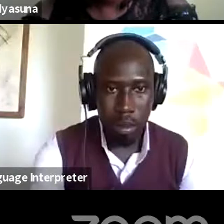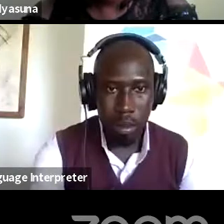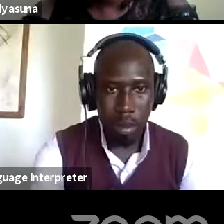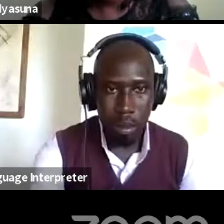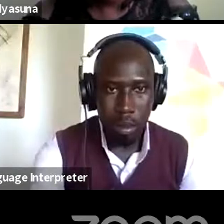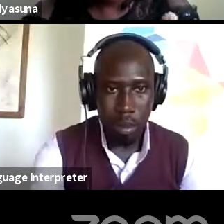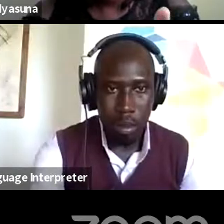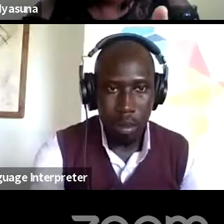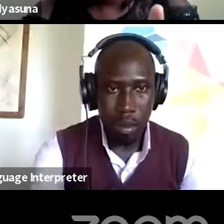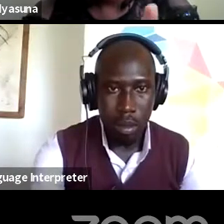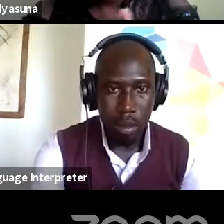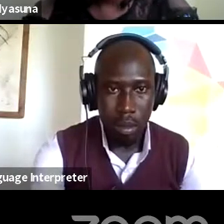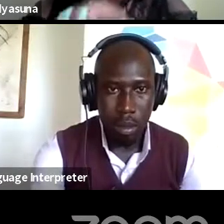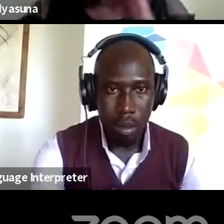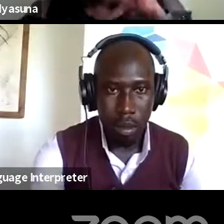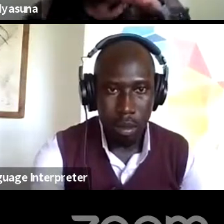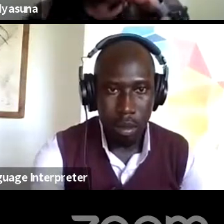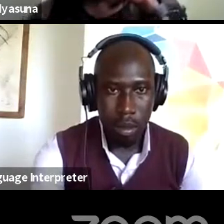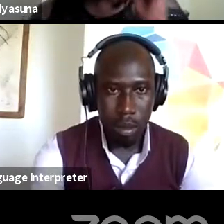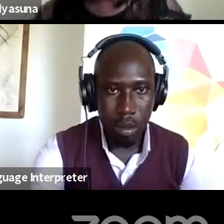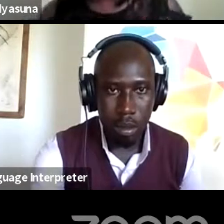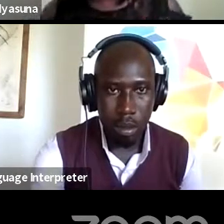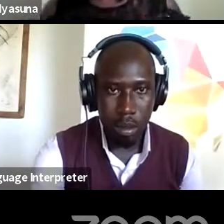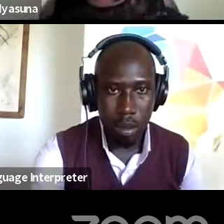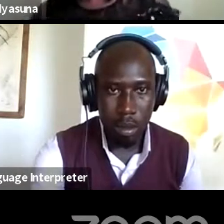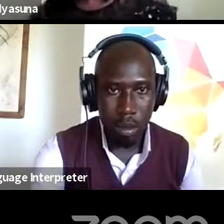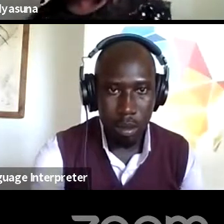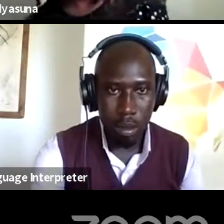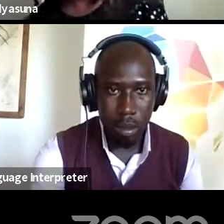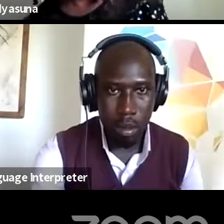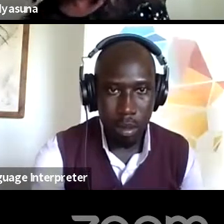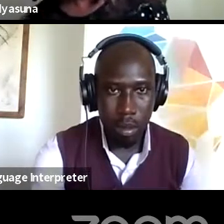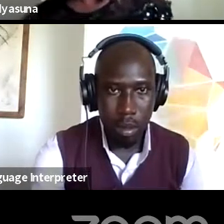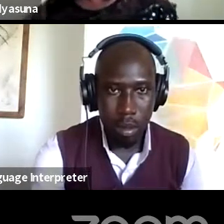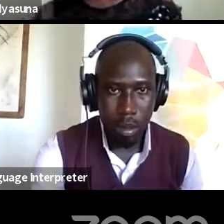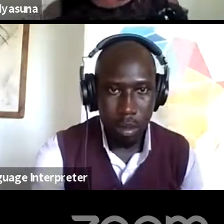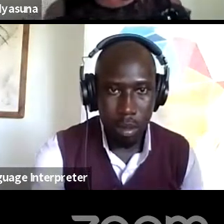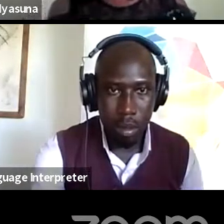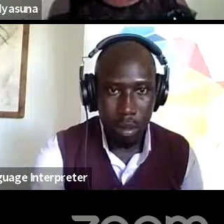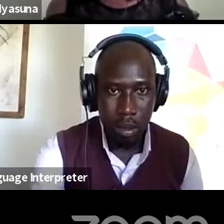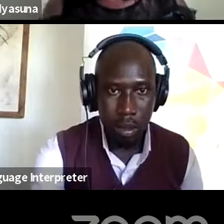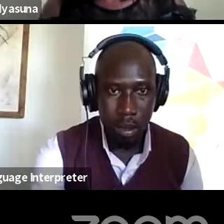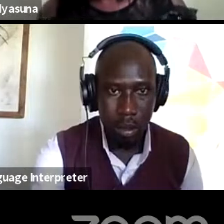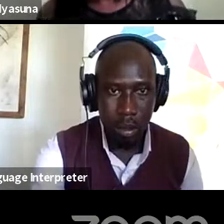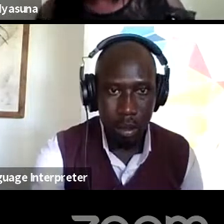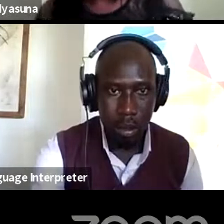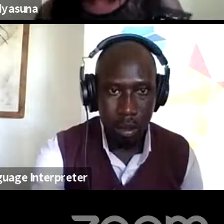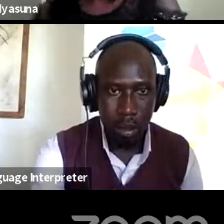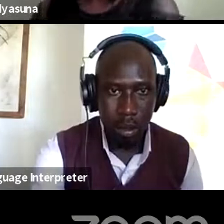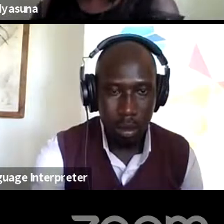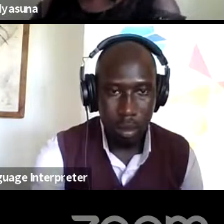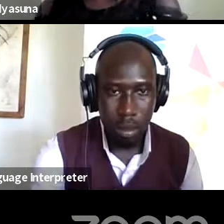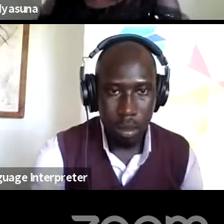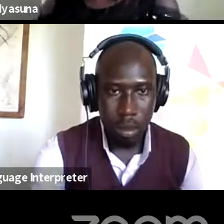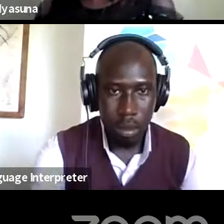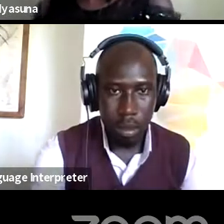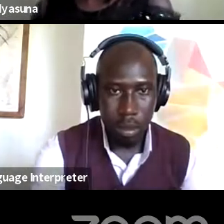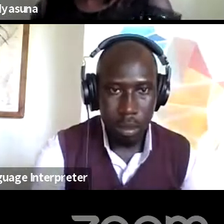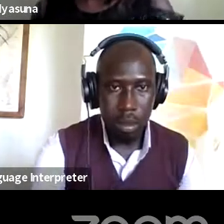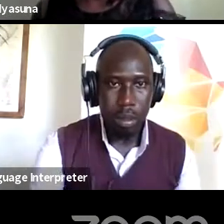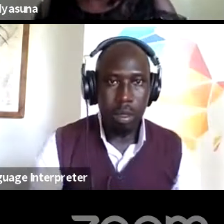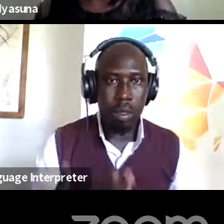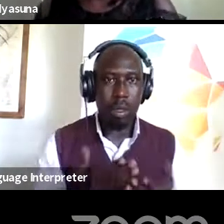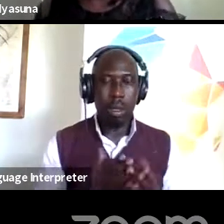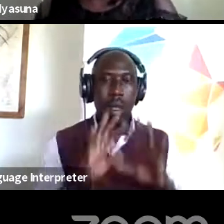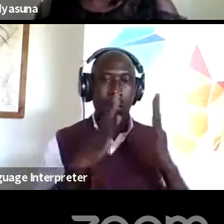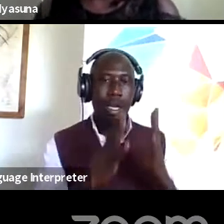position paper and the developments that we have noted to date. And I really appreciate, I think some of the key issues that